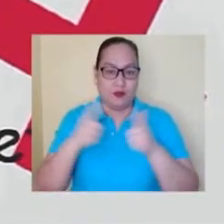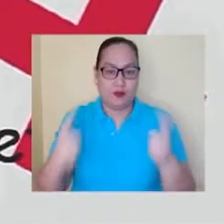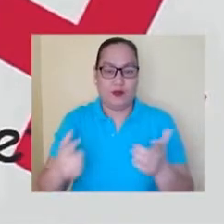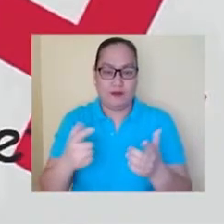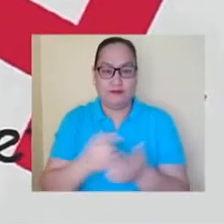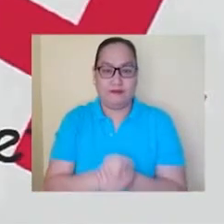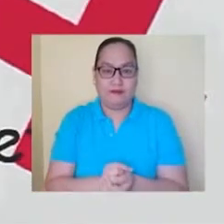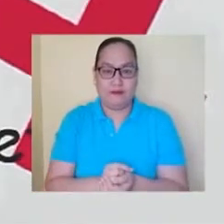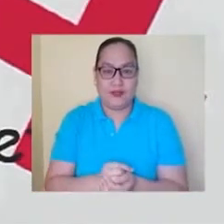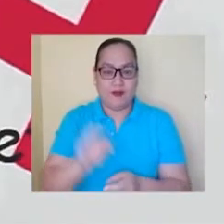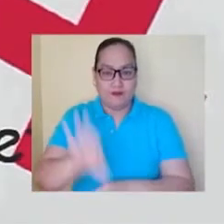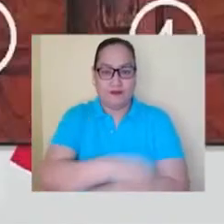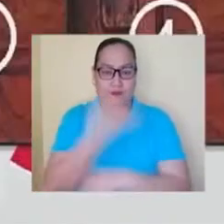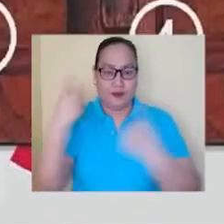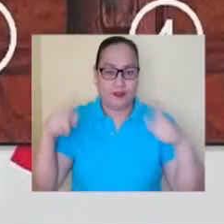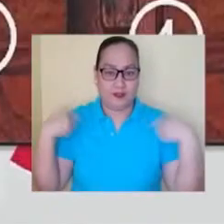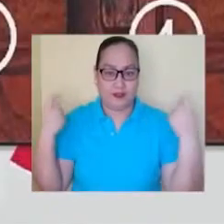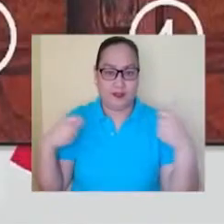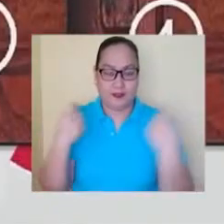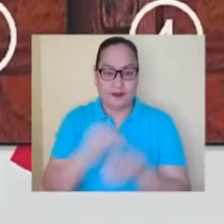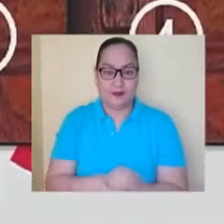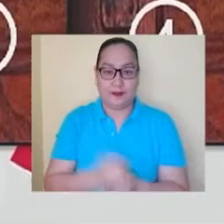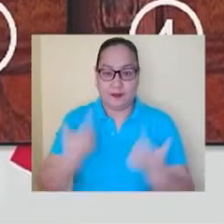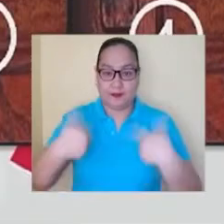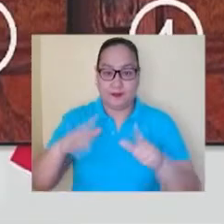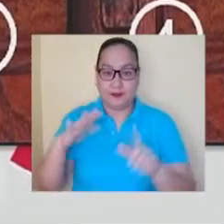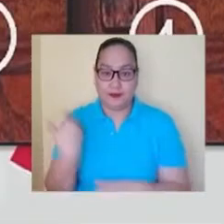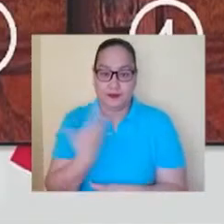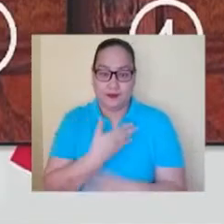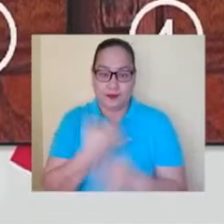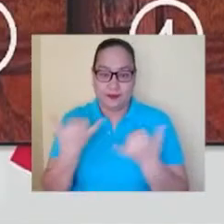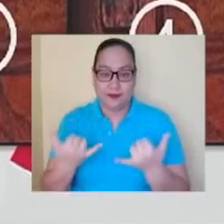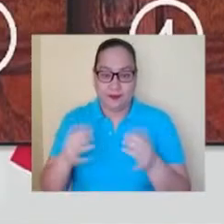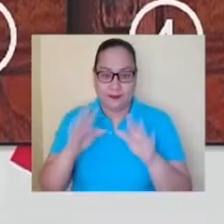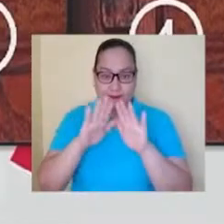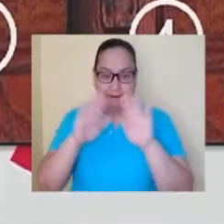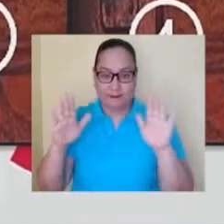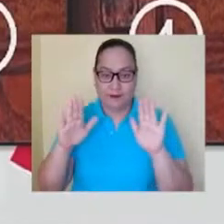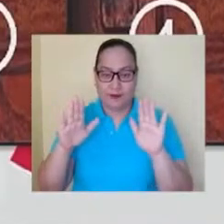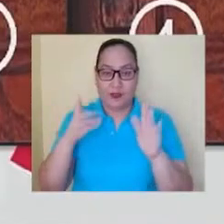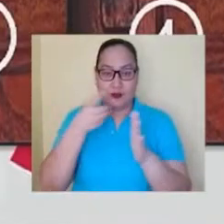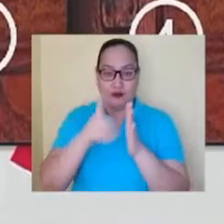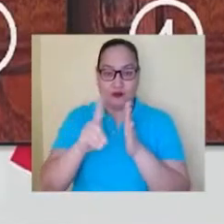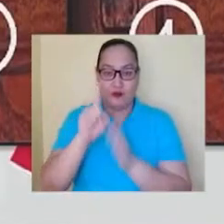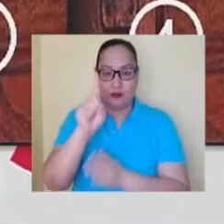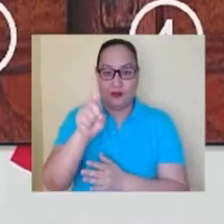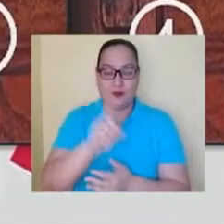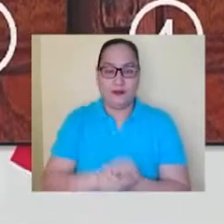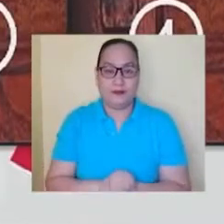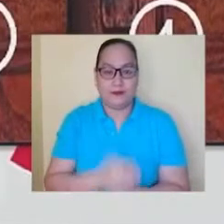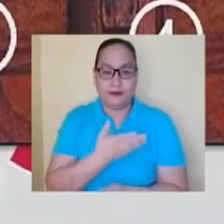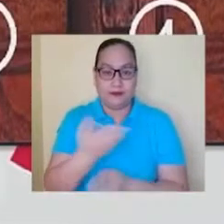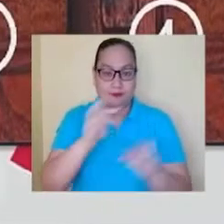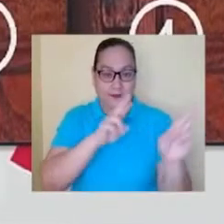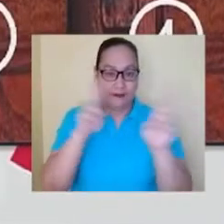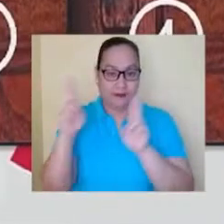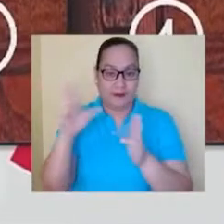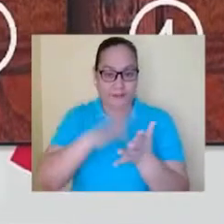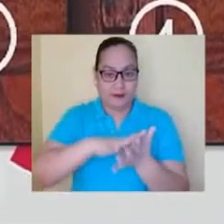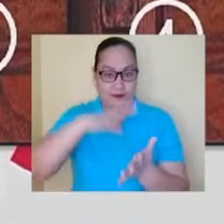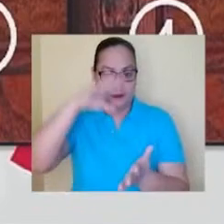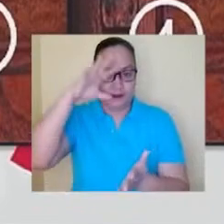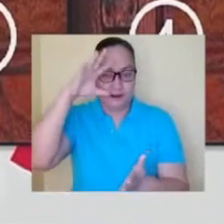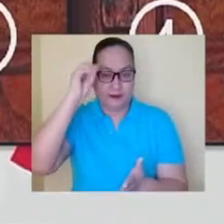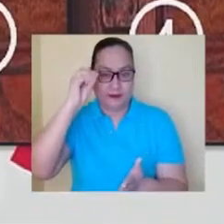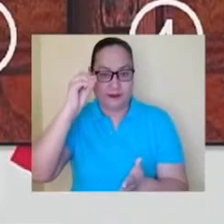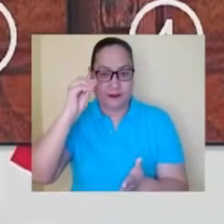Great job, FerNanDino teens! Let us now unlock door number one. You are now ready to